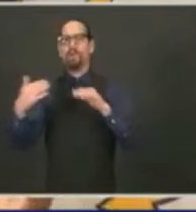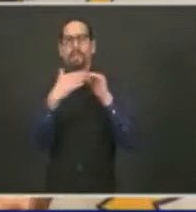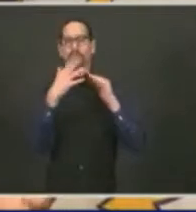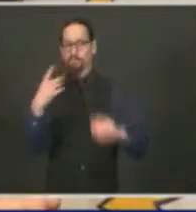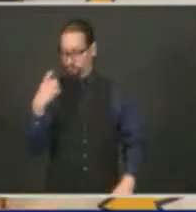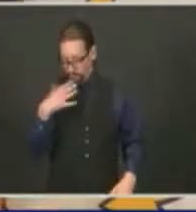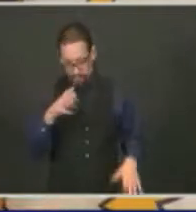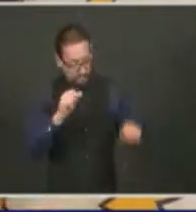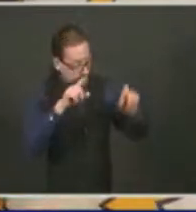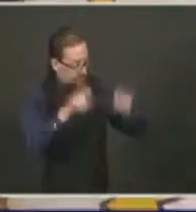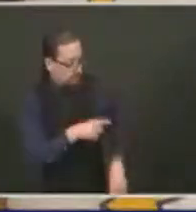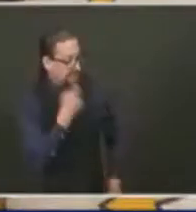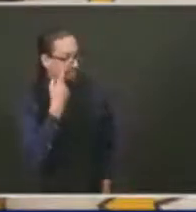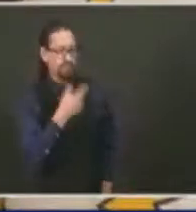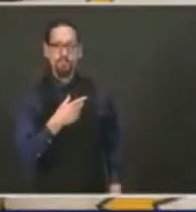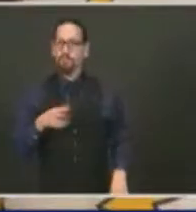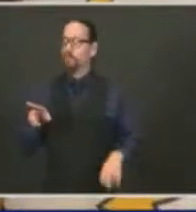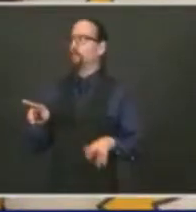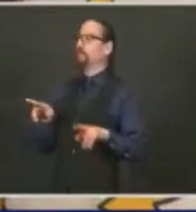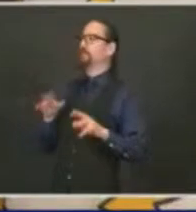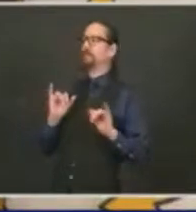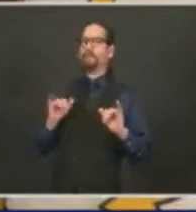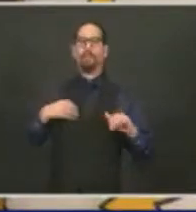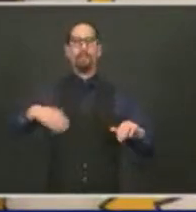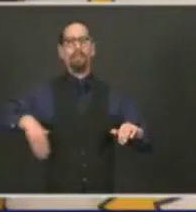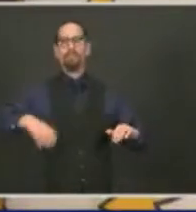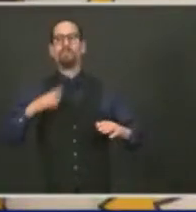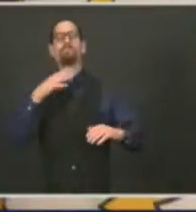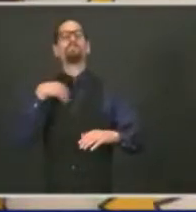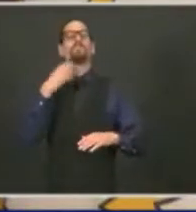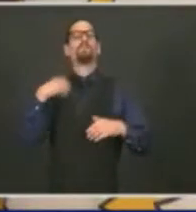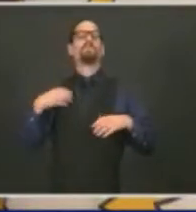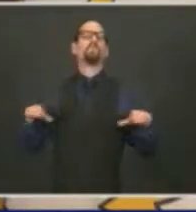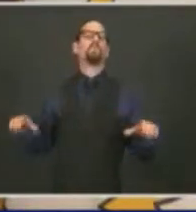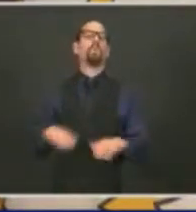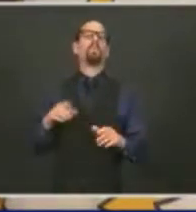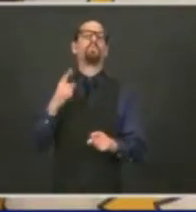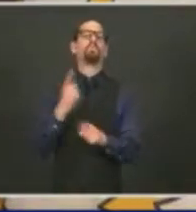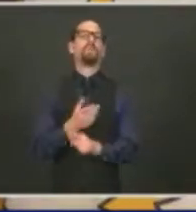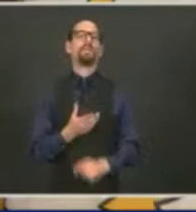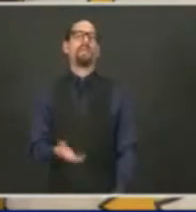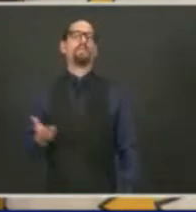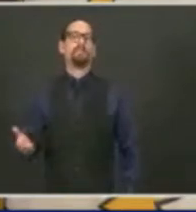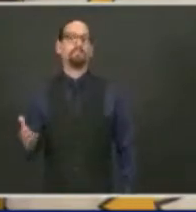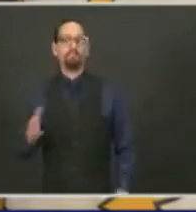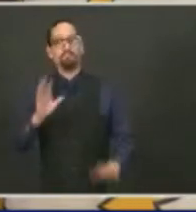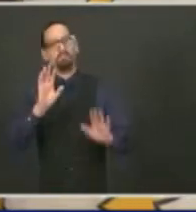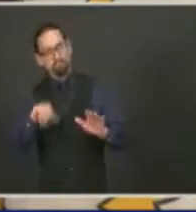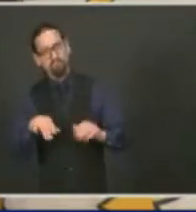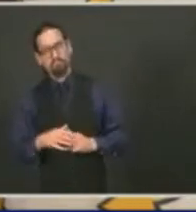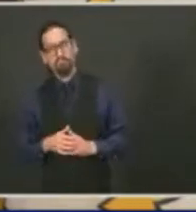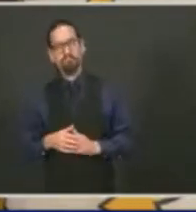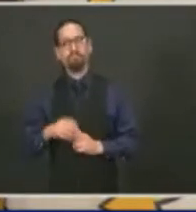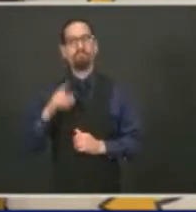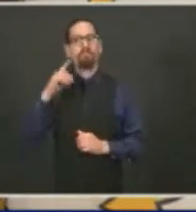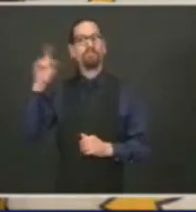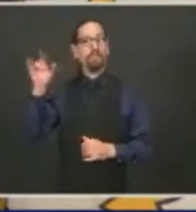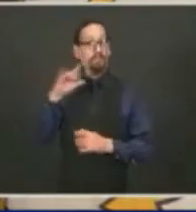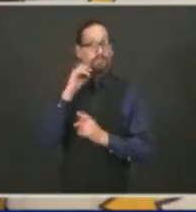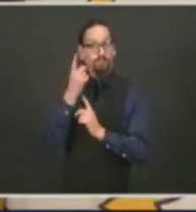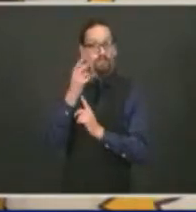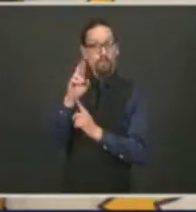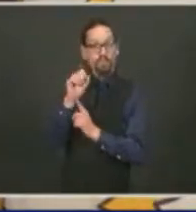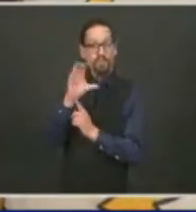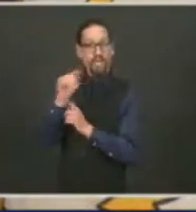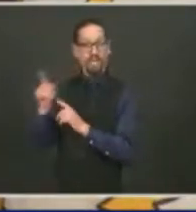feeling fine. She's just doing the right thing. She's a great example to me all the time. You know, she's one of the smartest, kindest, just good people I